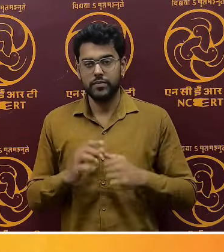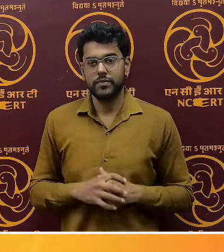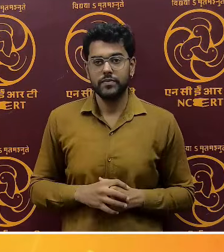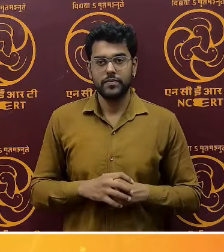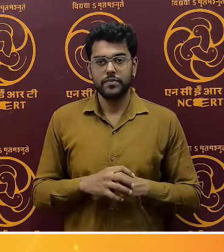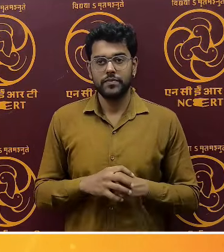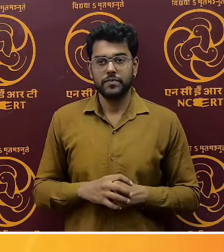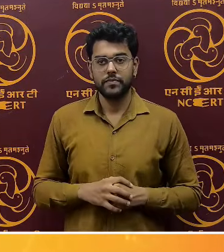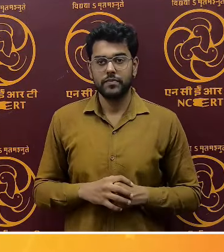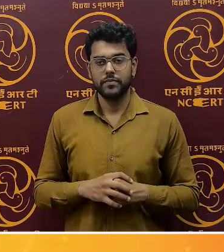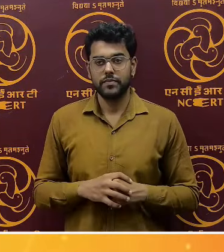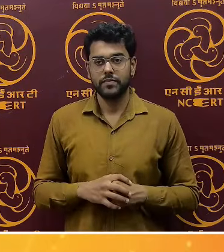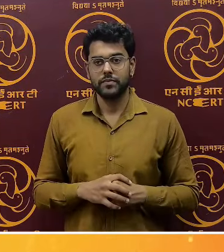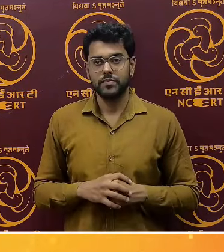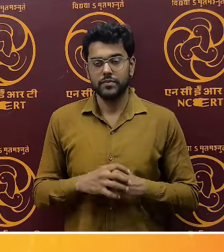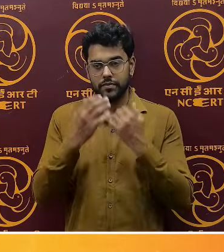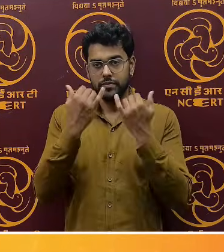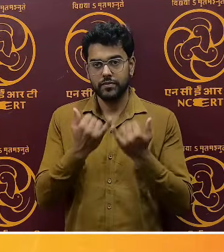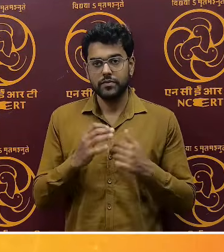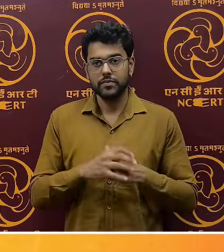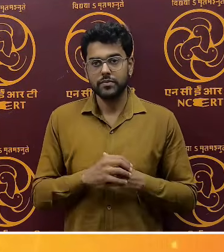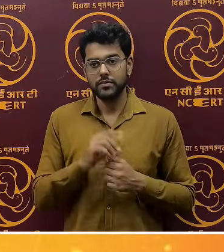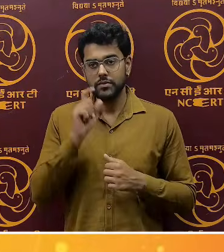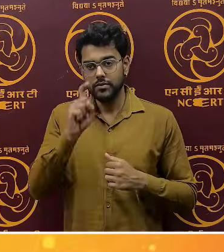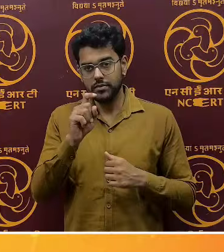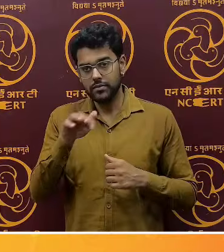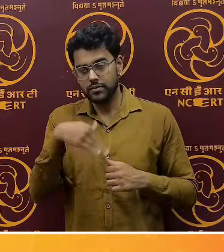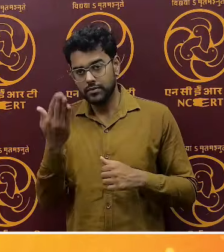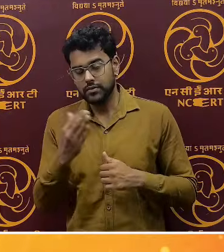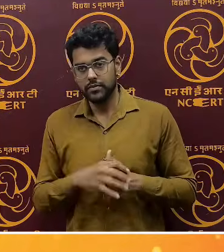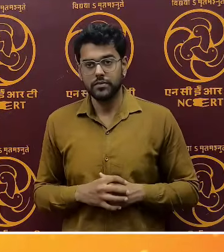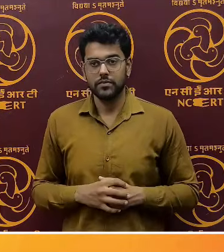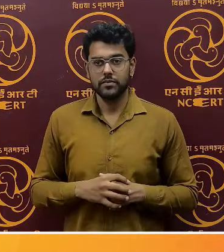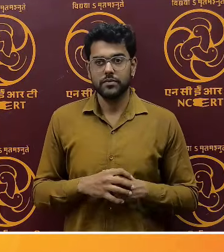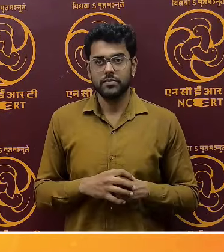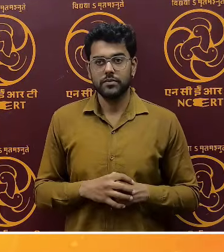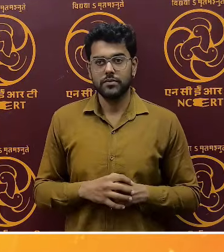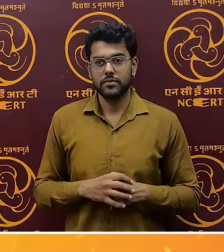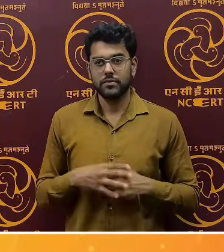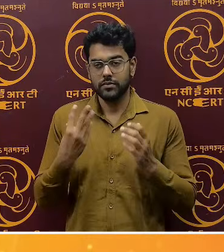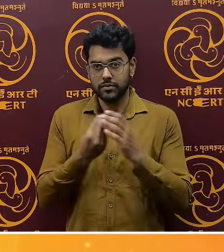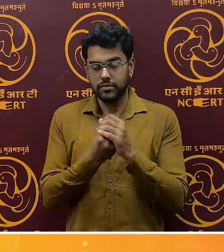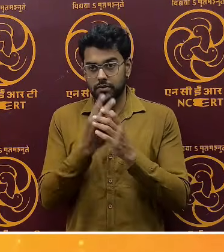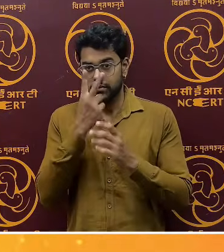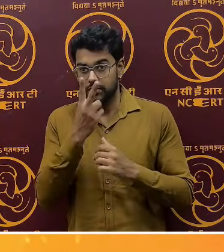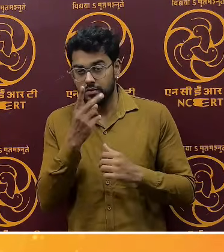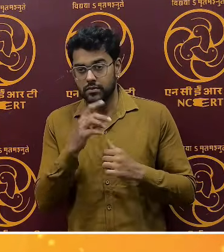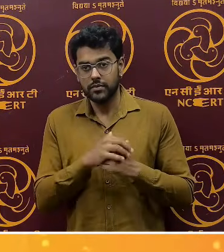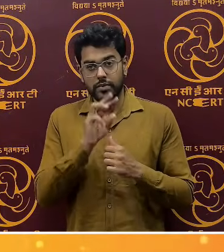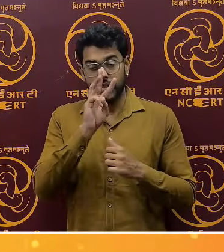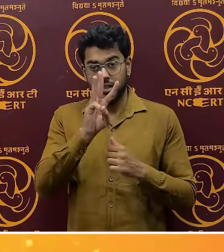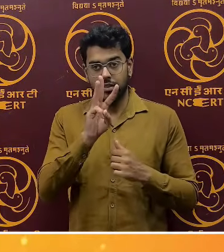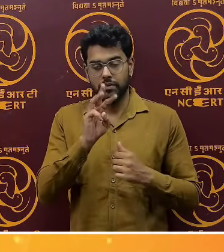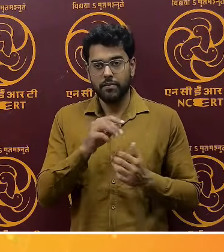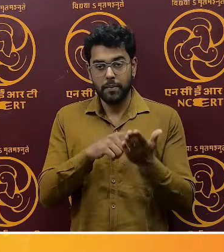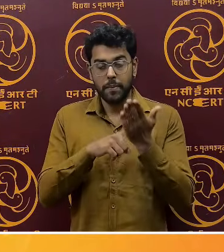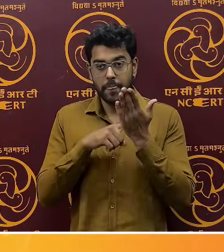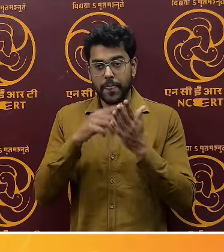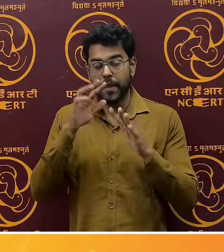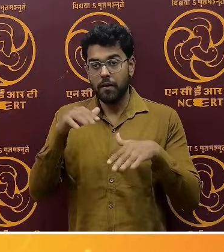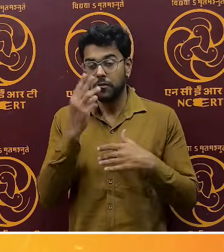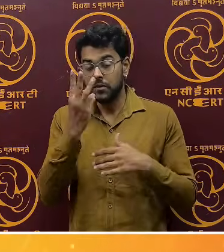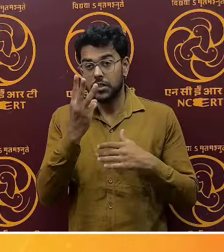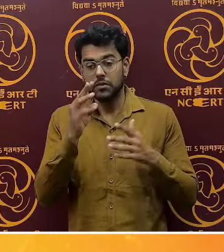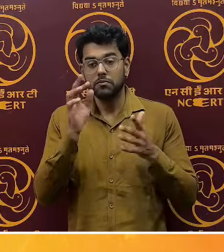right? Got it. Now click on the next button. We have to get now 3, visualization of